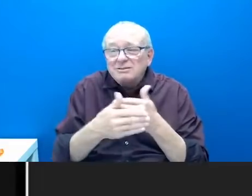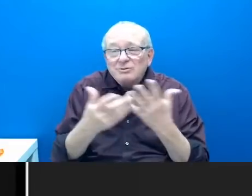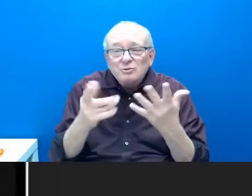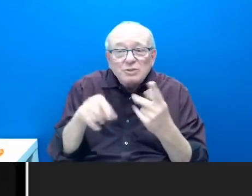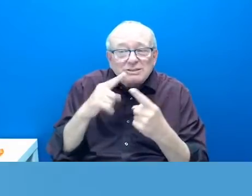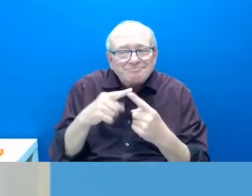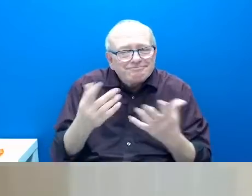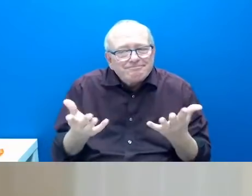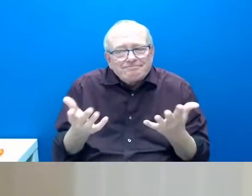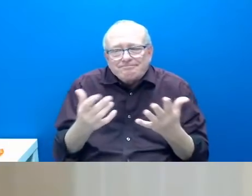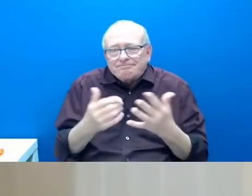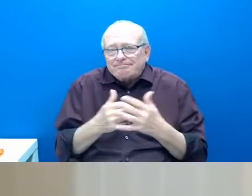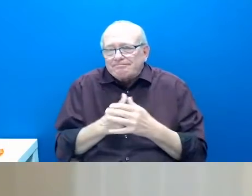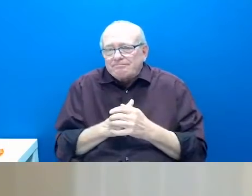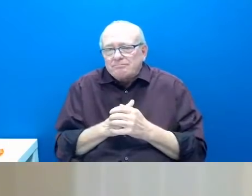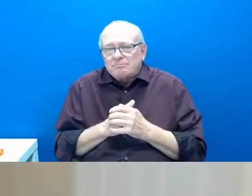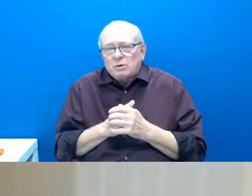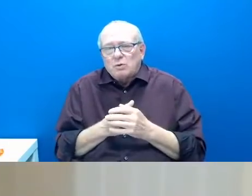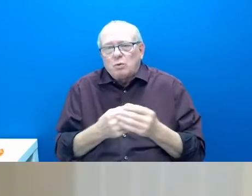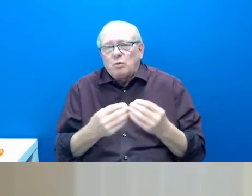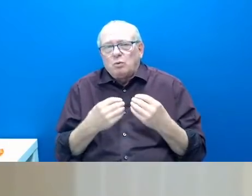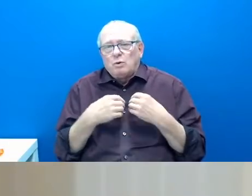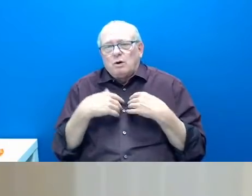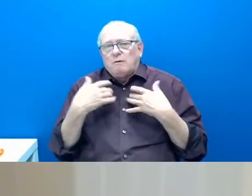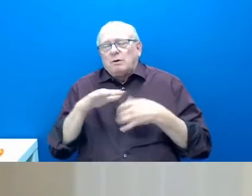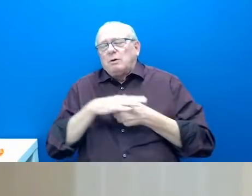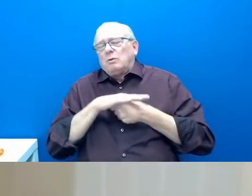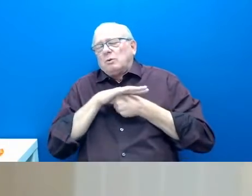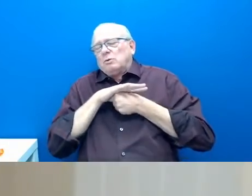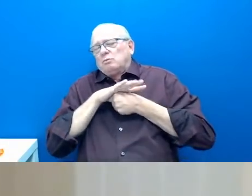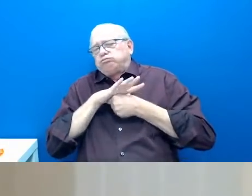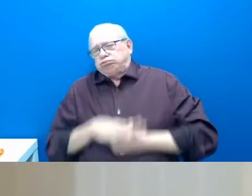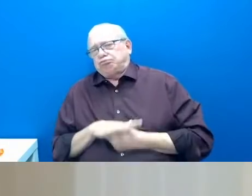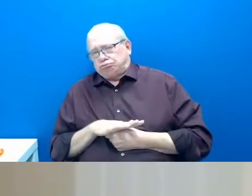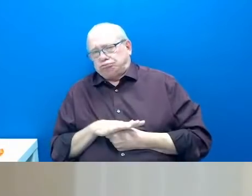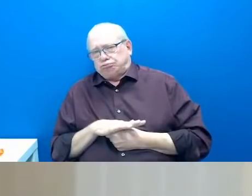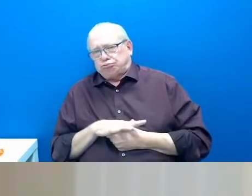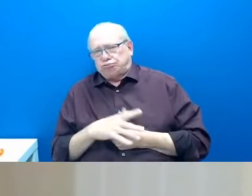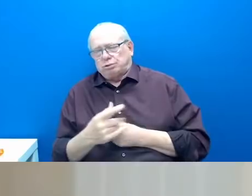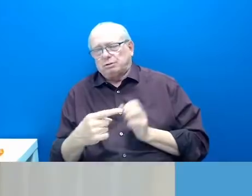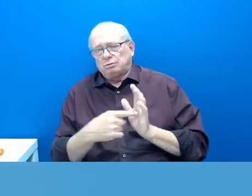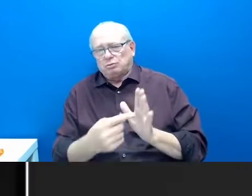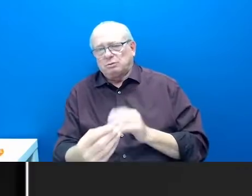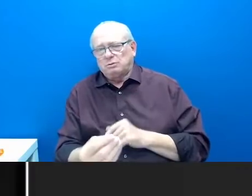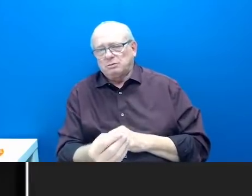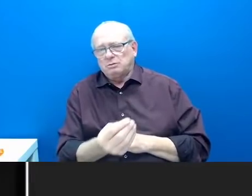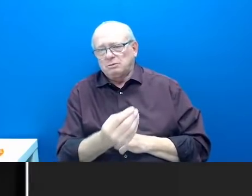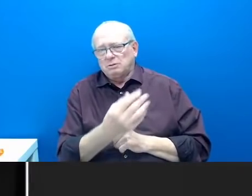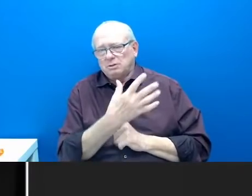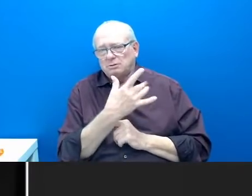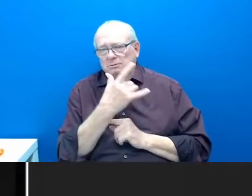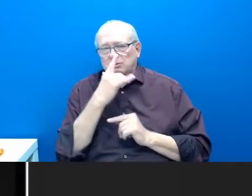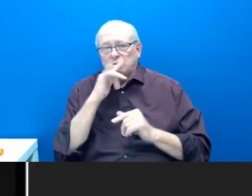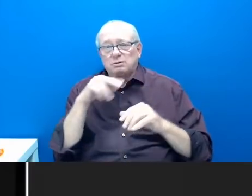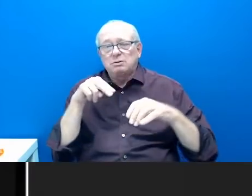Obviously, that put me in a lot of stress. Yes, I saw my... Yeah, go ahead. You can put that up there.